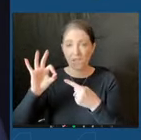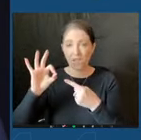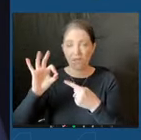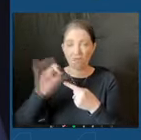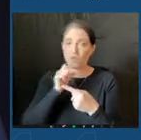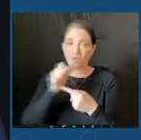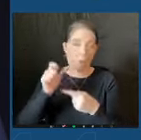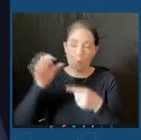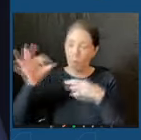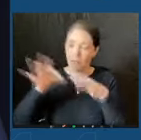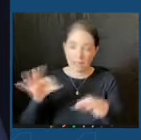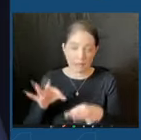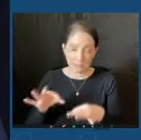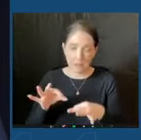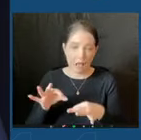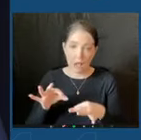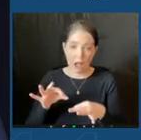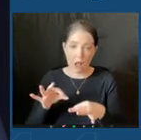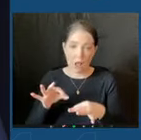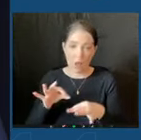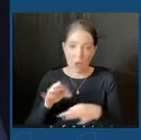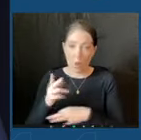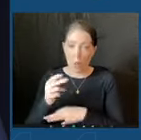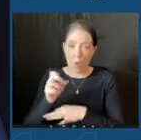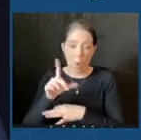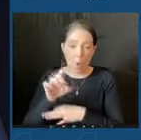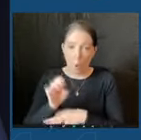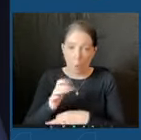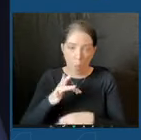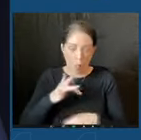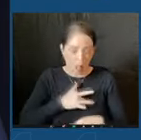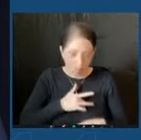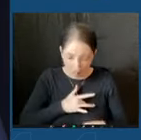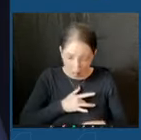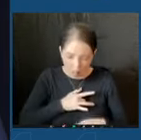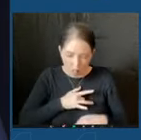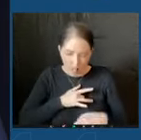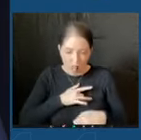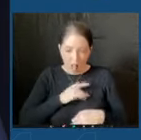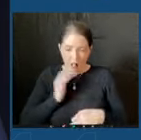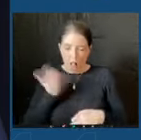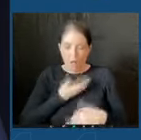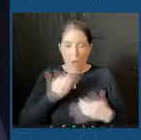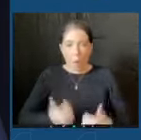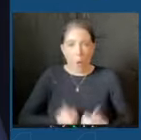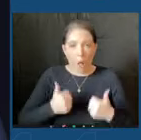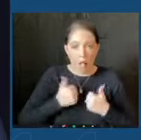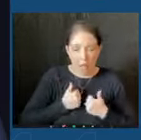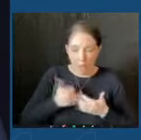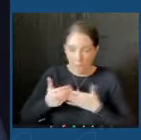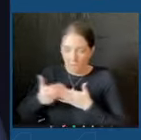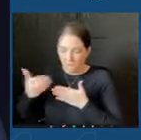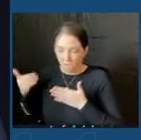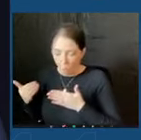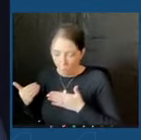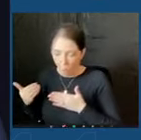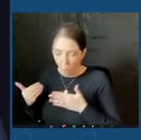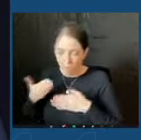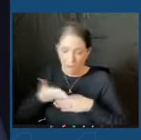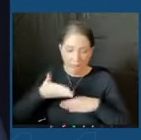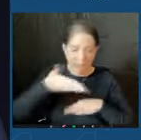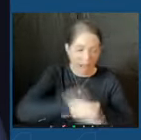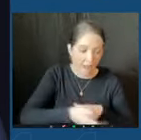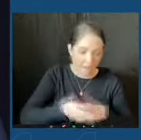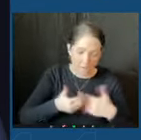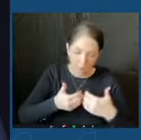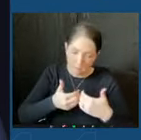Canyon-sized chasm that separates the two parts of our lives, the before and the after.